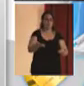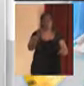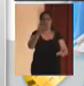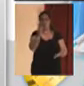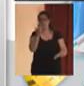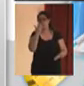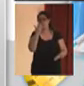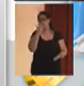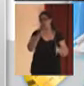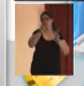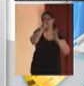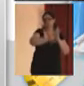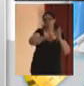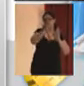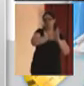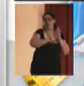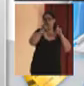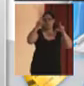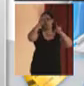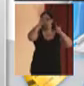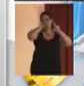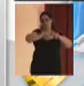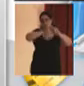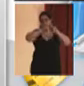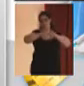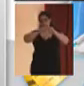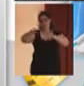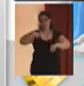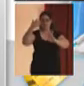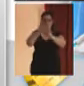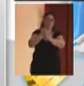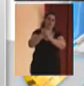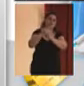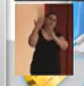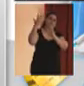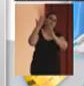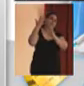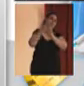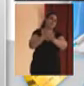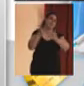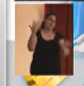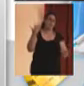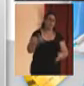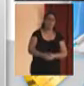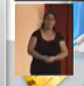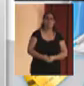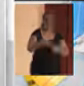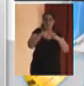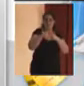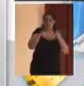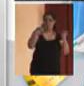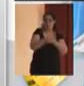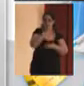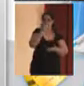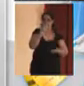many tools or screen reviewers, no matter